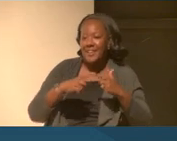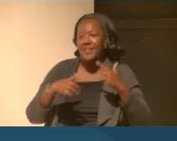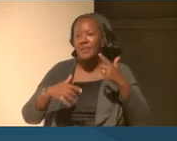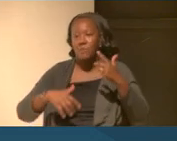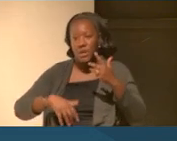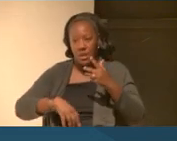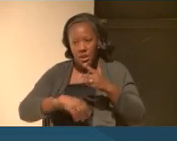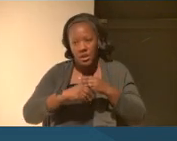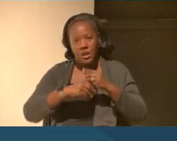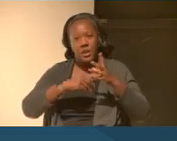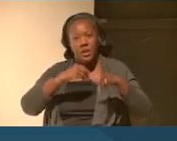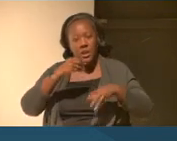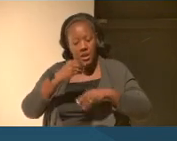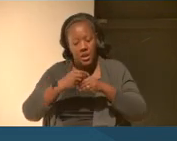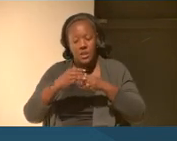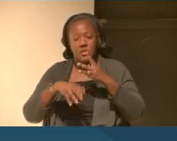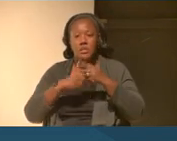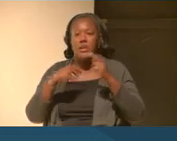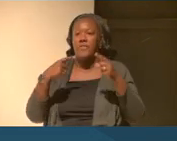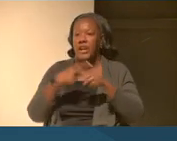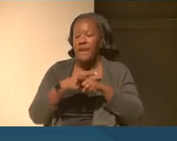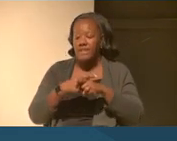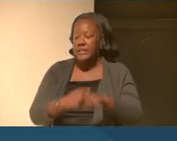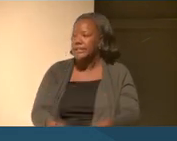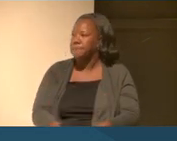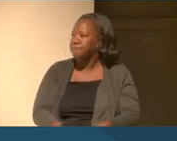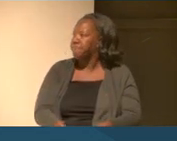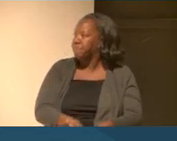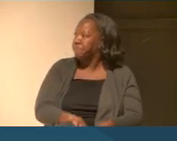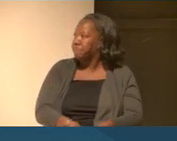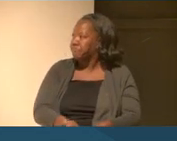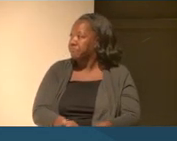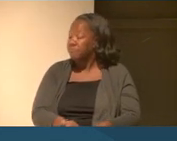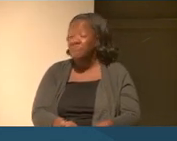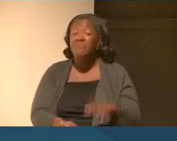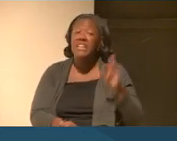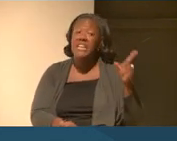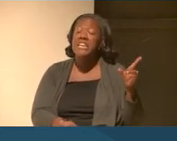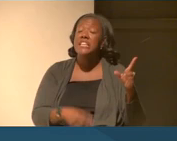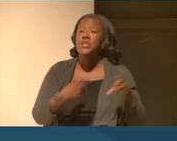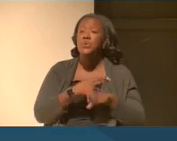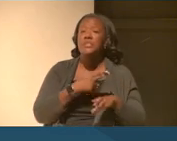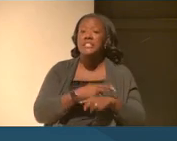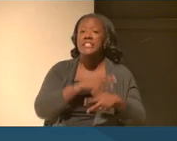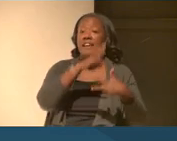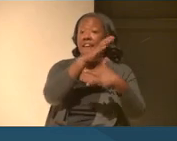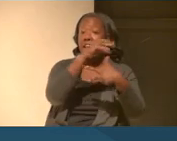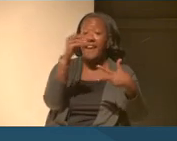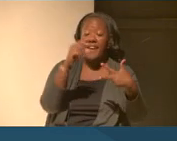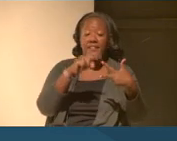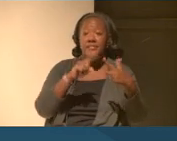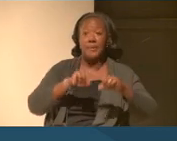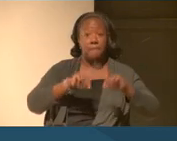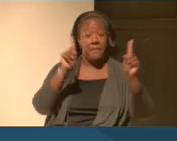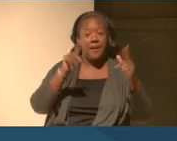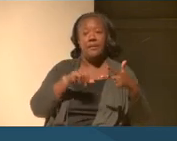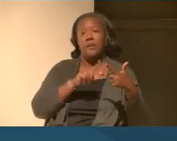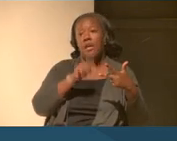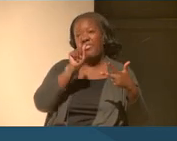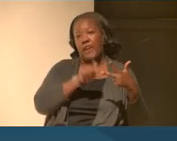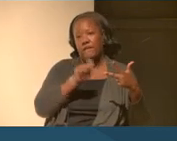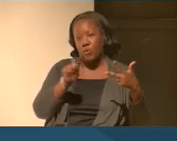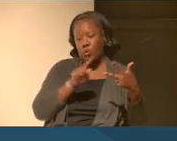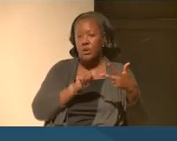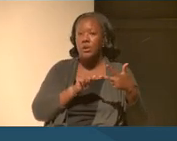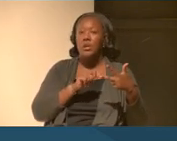you enter the conflict, which actually, so he talks about and, but, therefore. So the landscape is beautiful and we